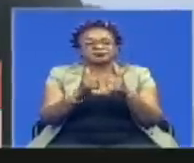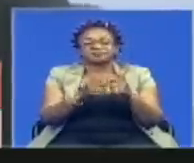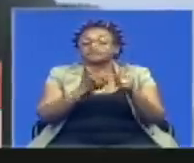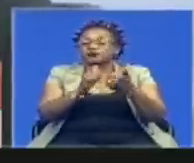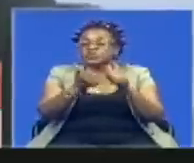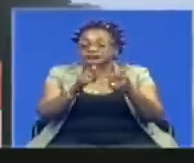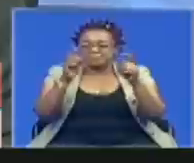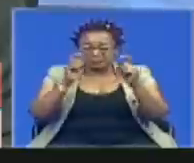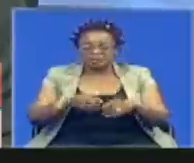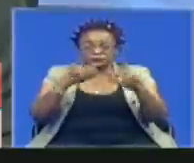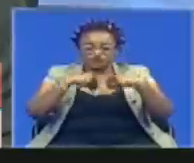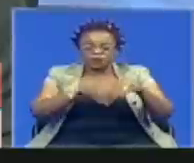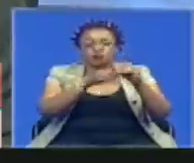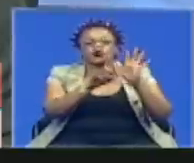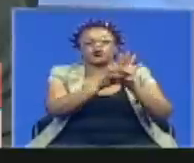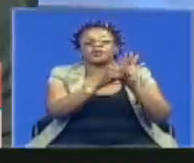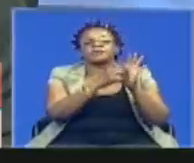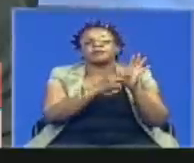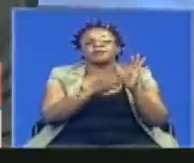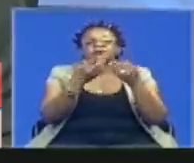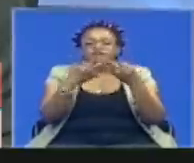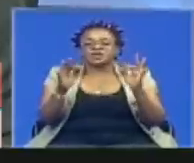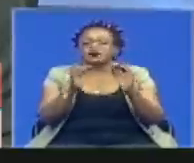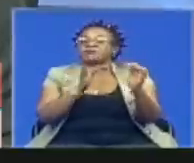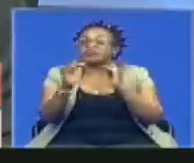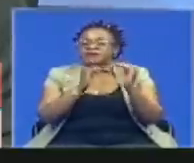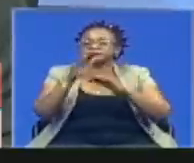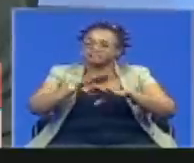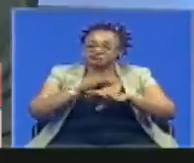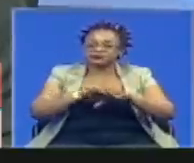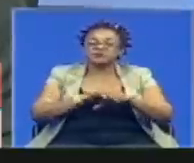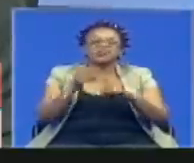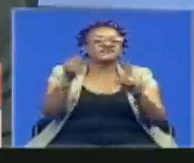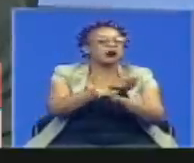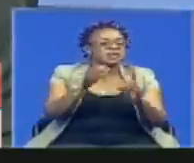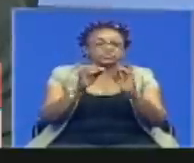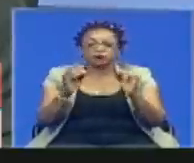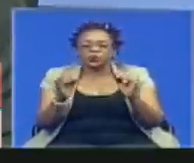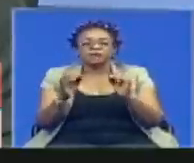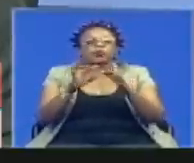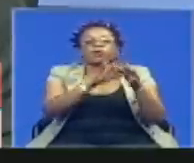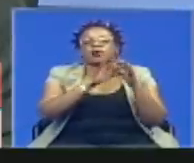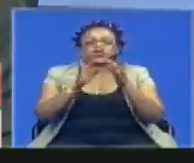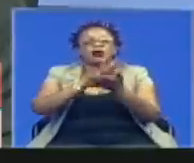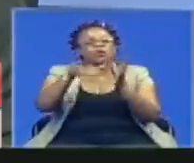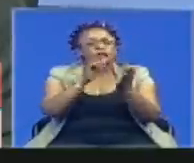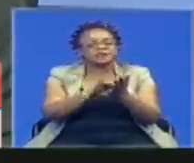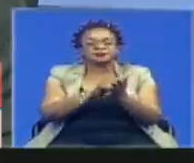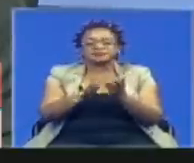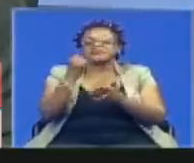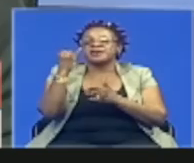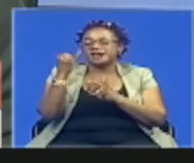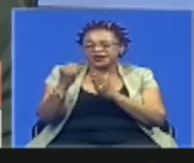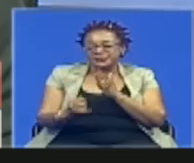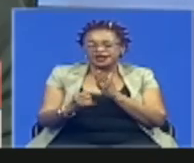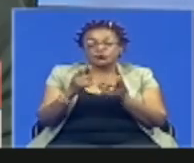must follow those parameters: free, fair, credible, free from violence, free from coercion and all that. So at the end of the day here, what